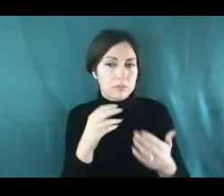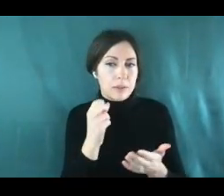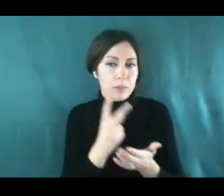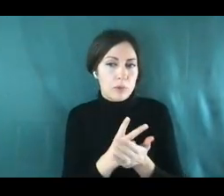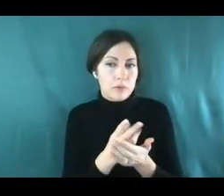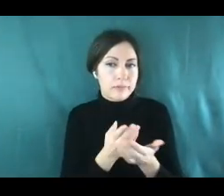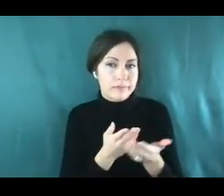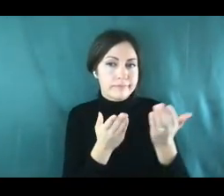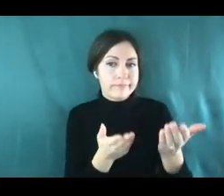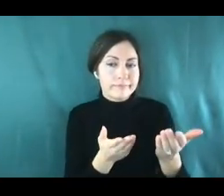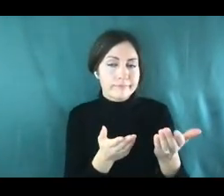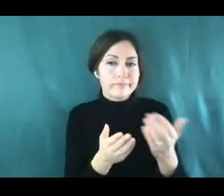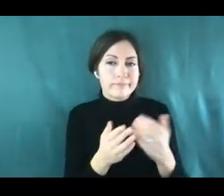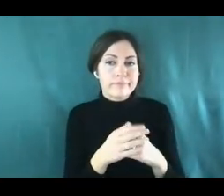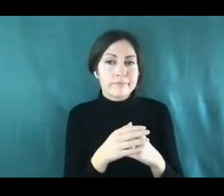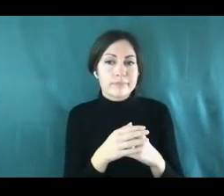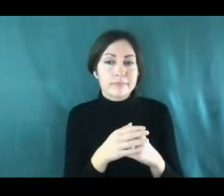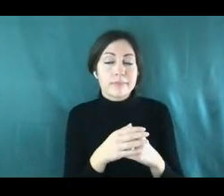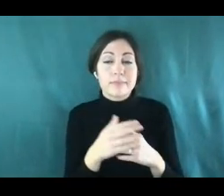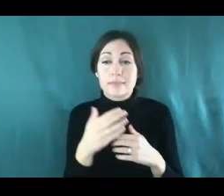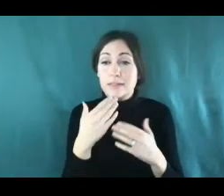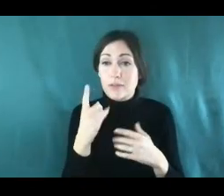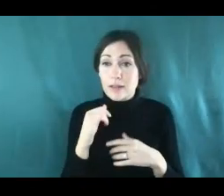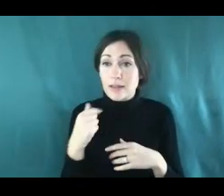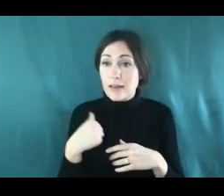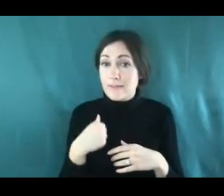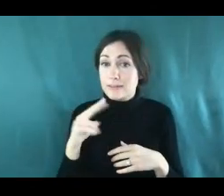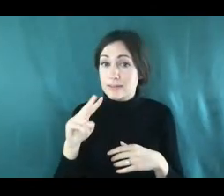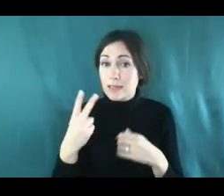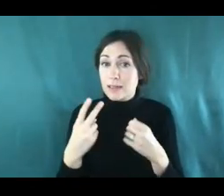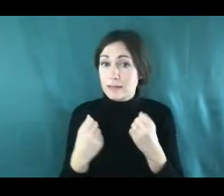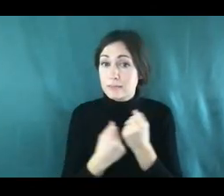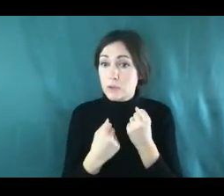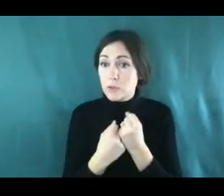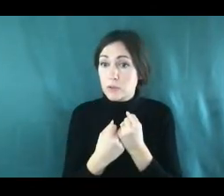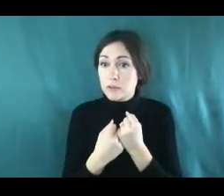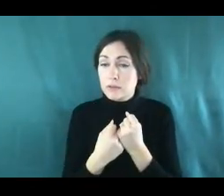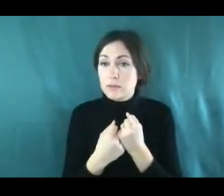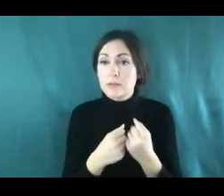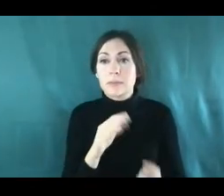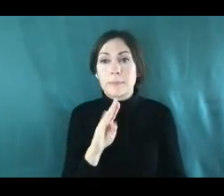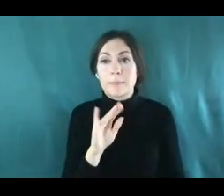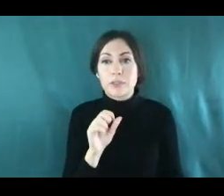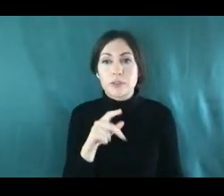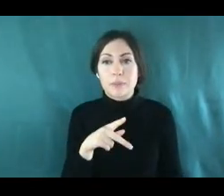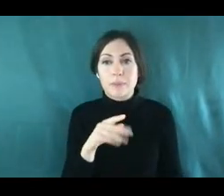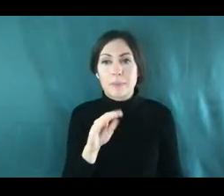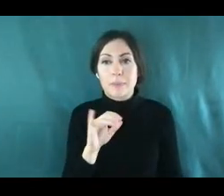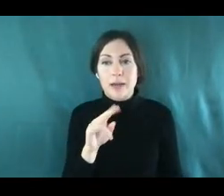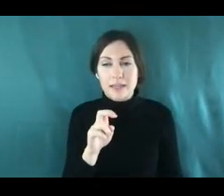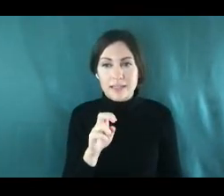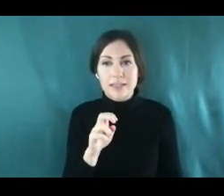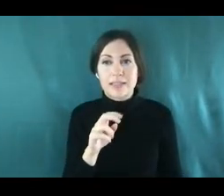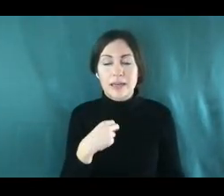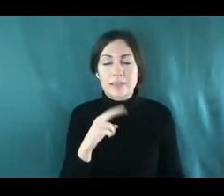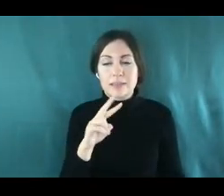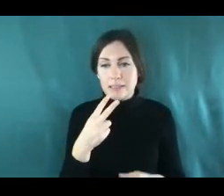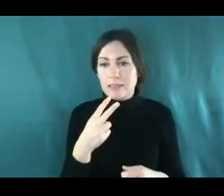you so much, Ms. Wilson, for your motion. Do I hear a second? Bishop Bonnie Radden, for the record, I second